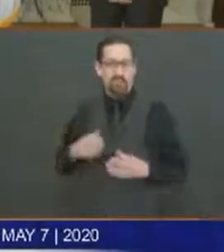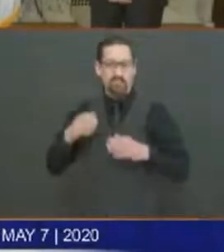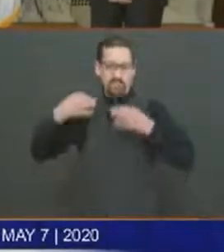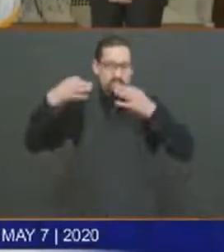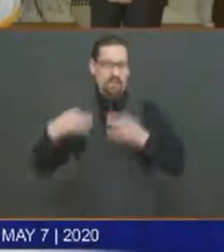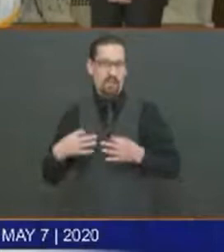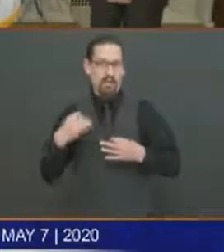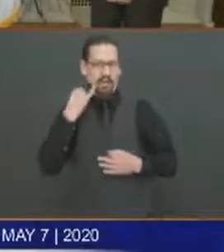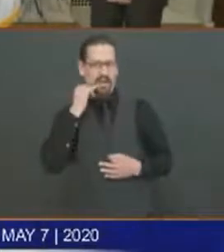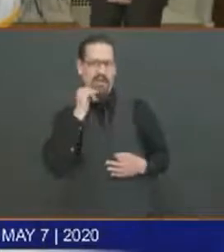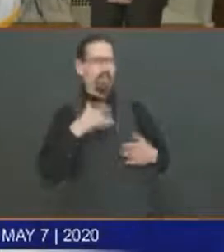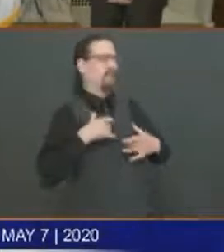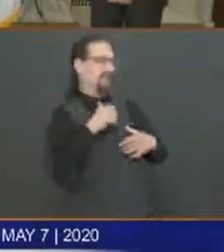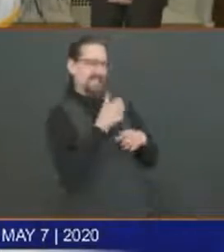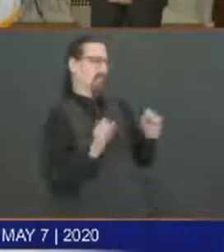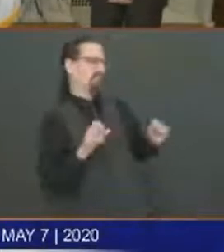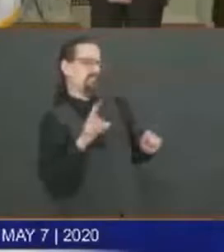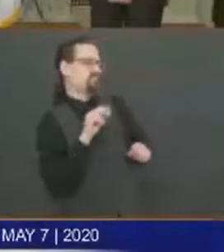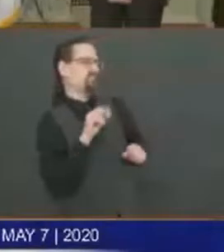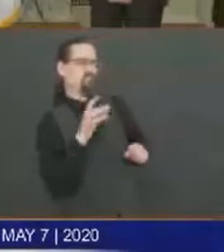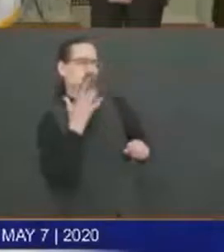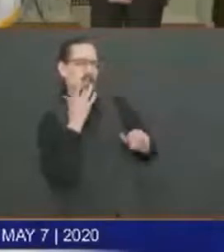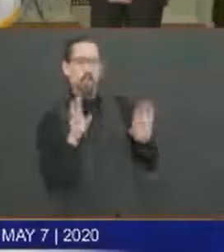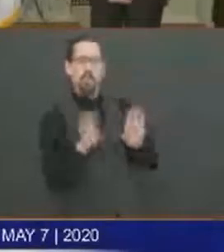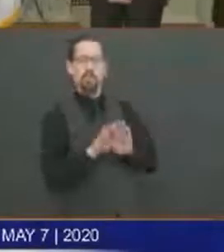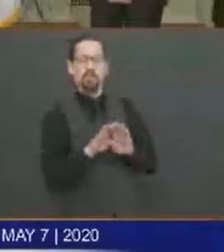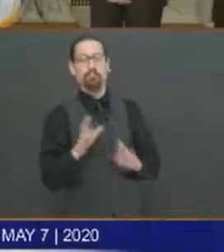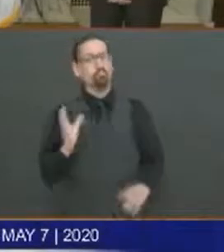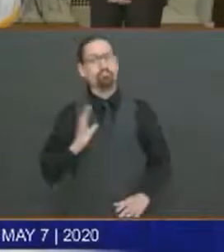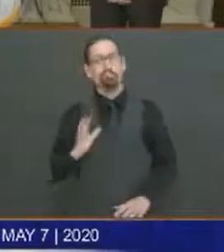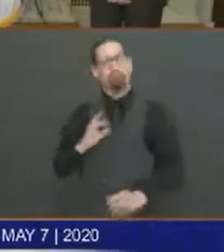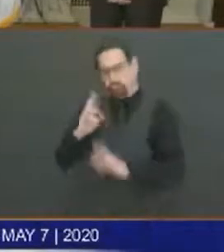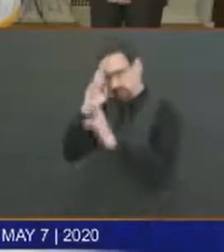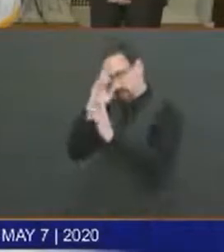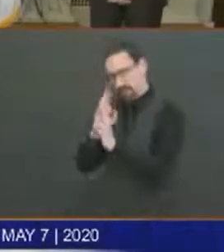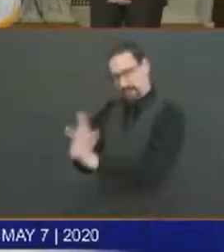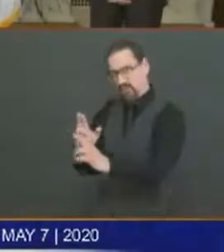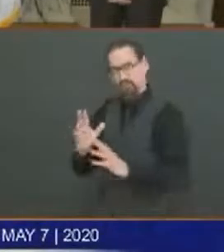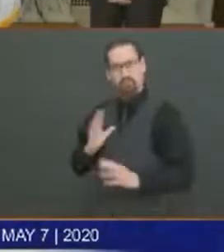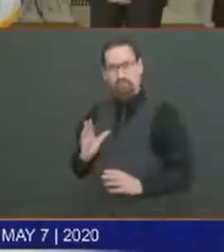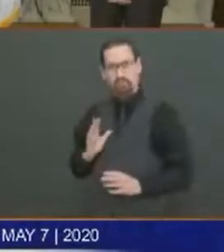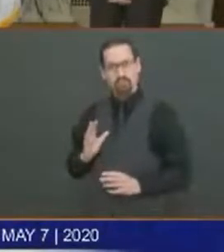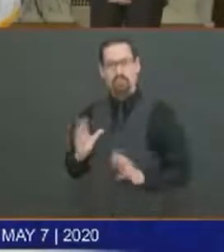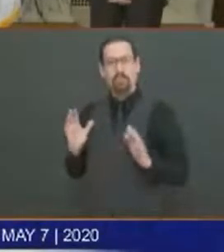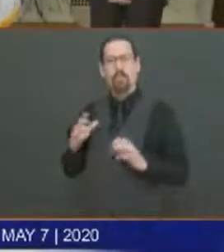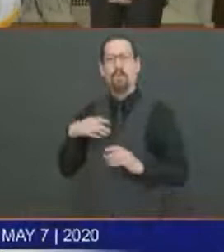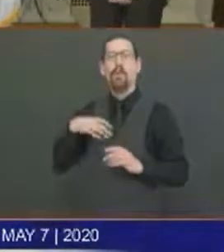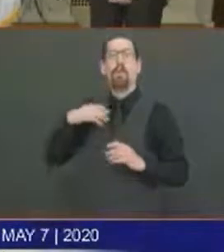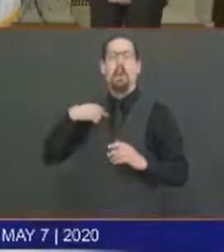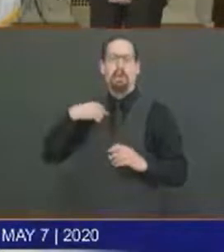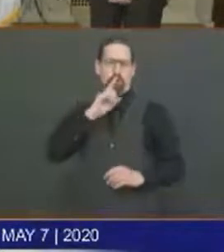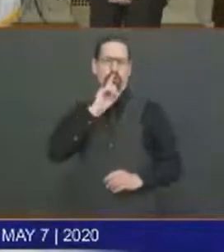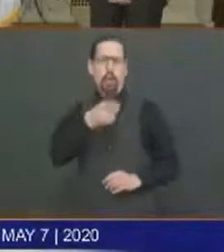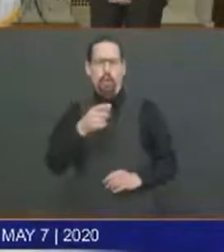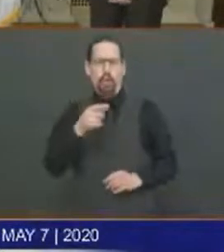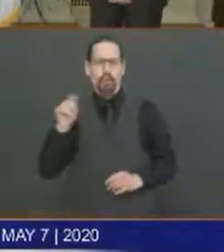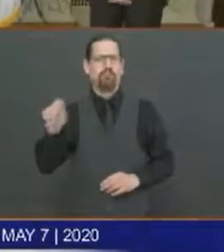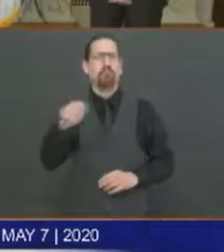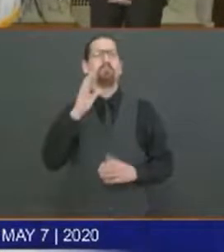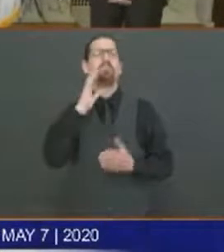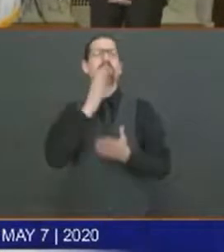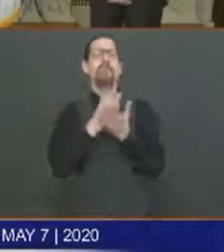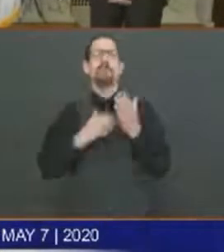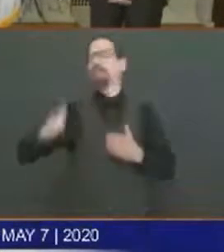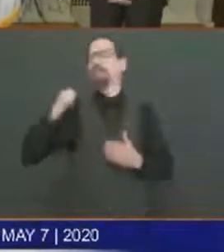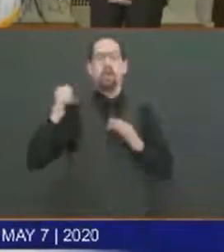is right for them and their employees and their customers, and I absolutely respect that. Having said that, there's a lot of people out of work right